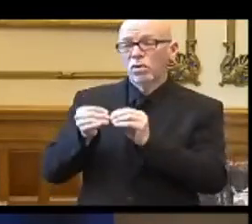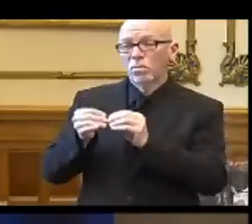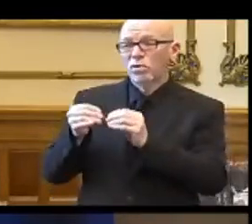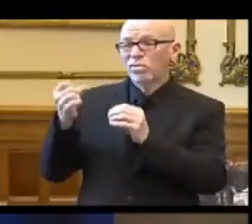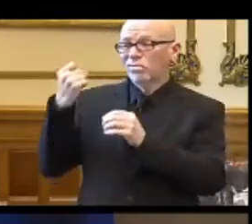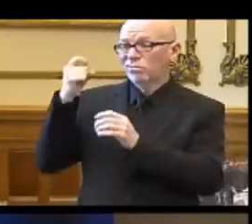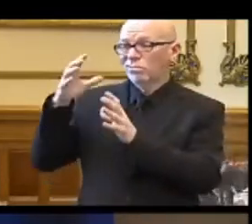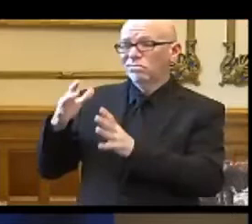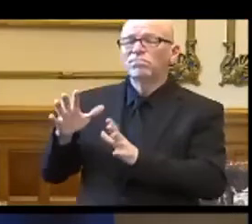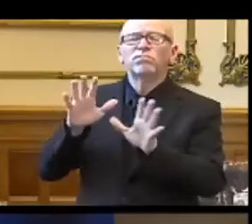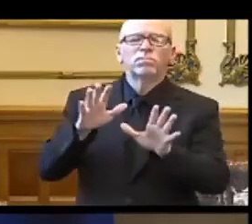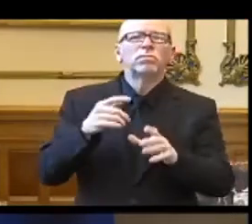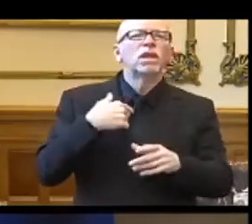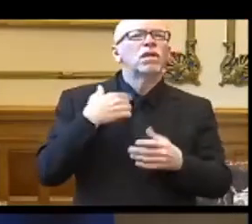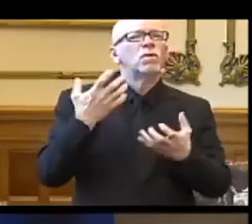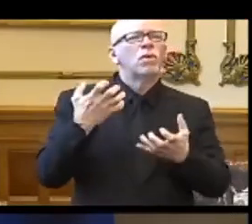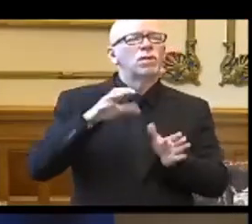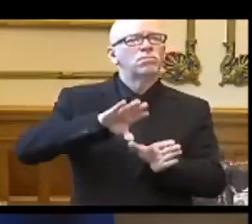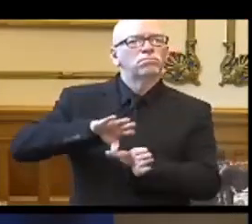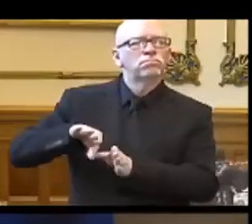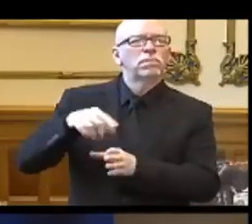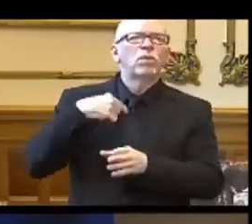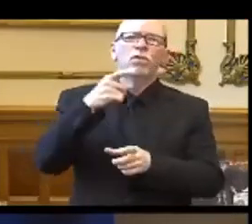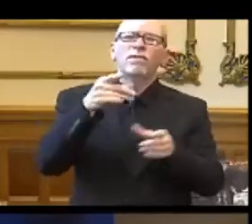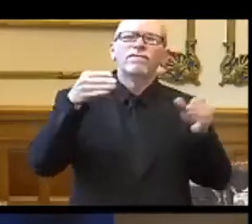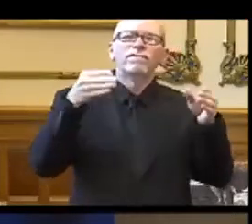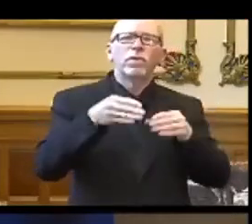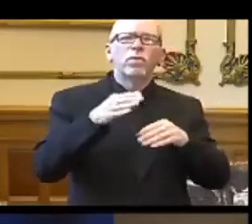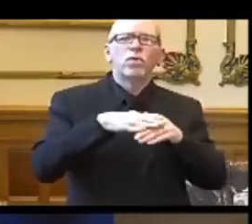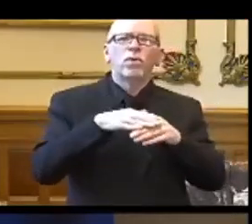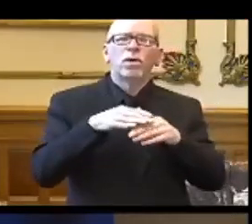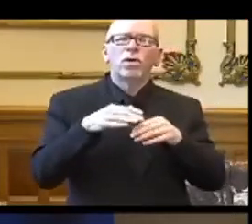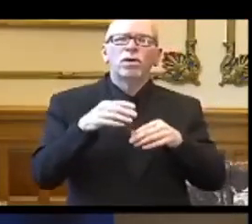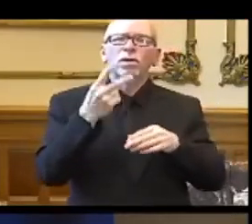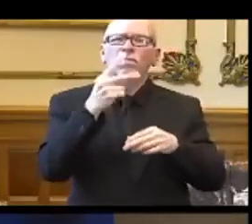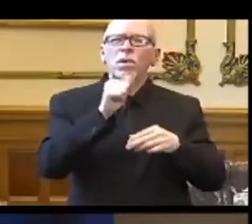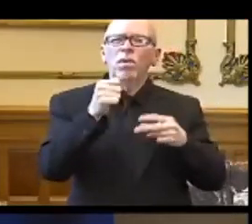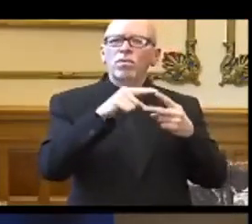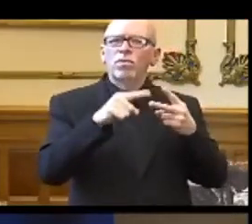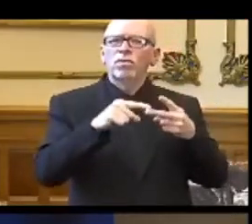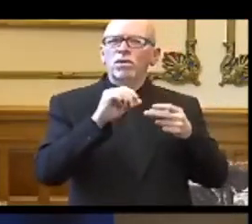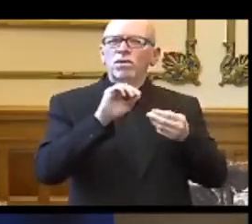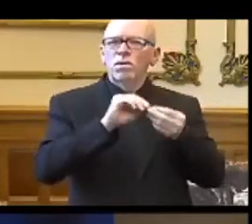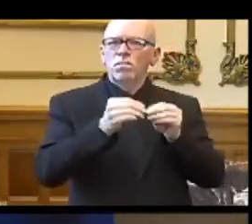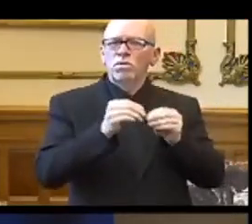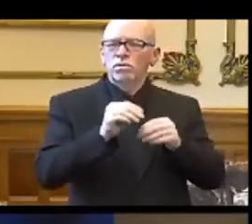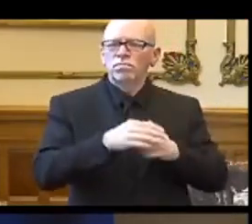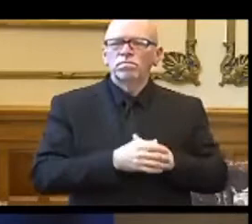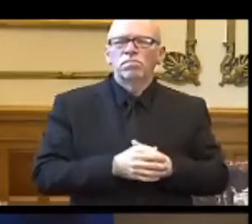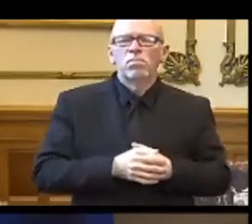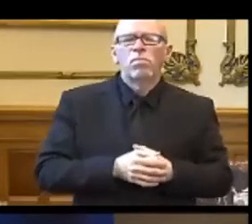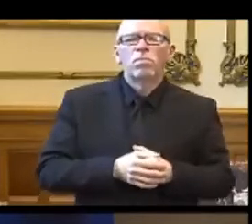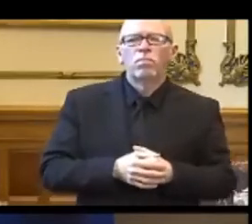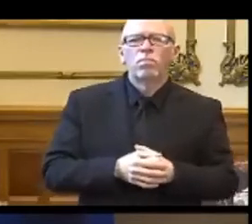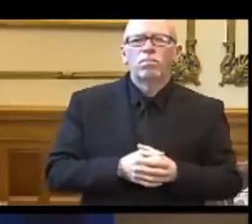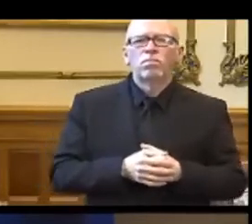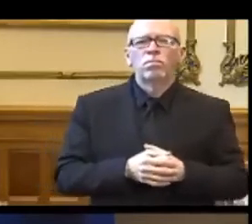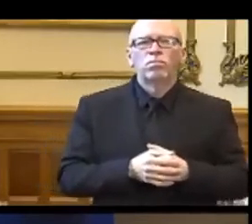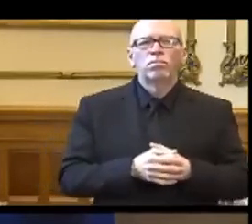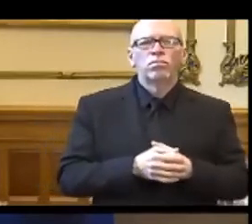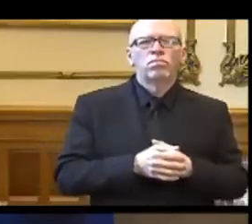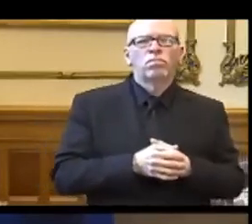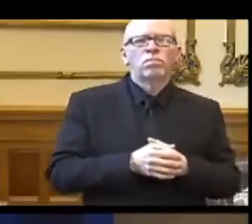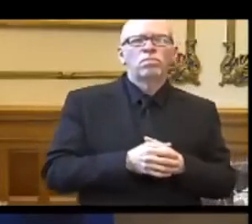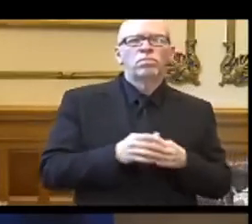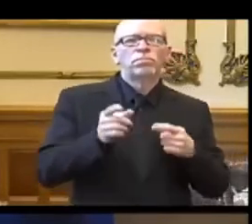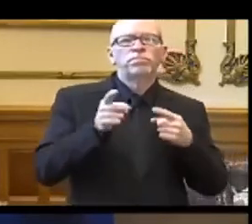1 second, I just thought I'd ask you to focus on a couple other sets of numbers. One, and they give me